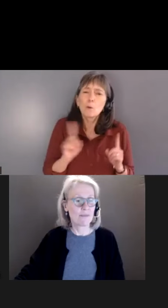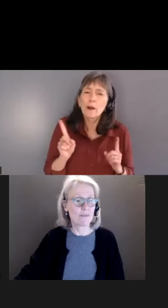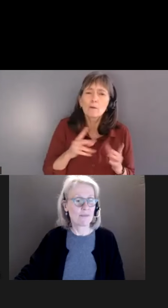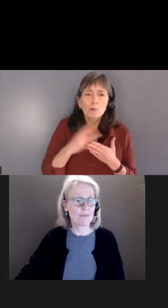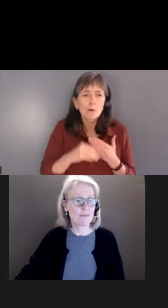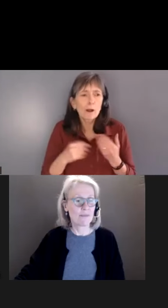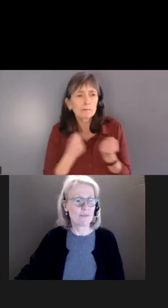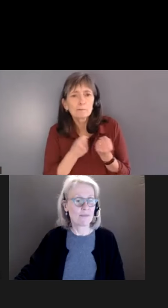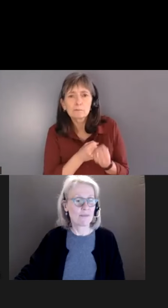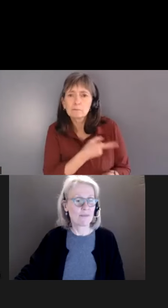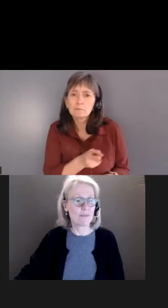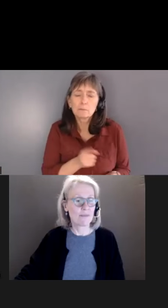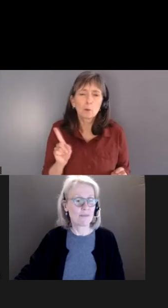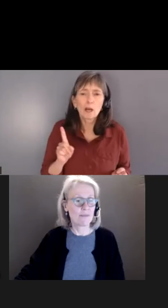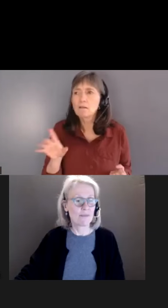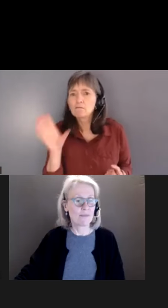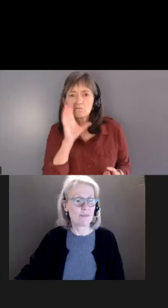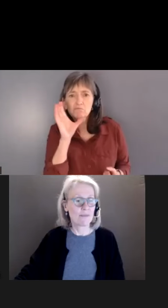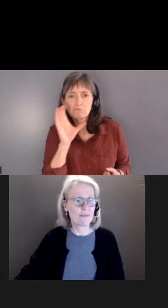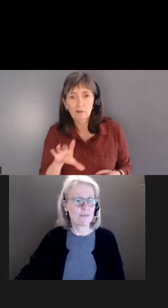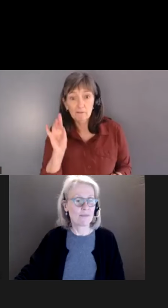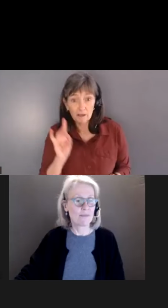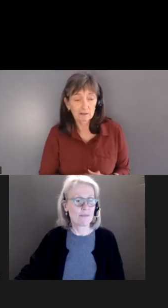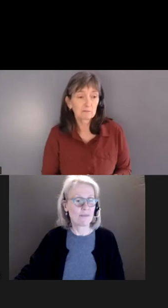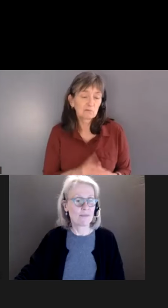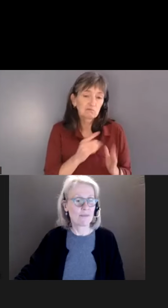homes and communities. And the full list of programs